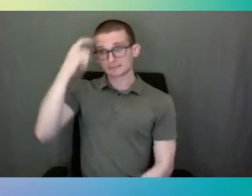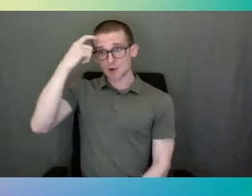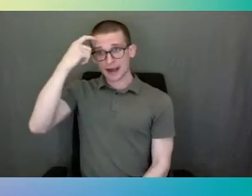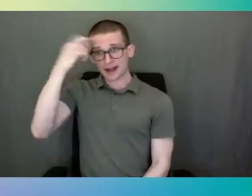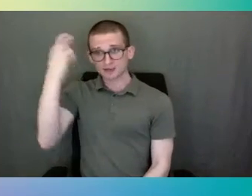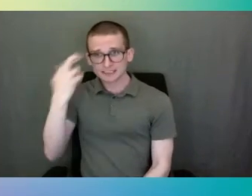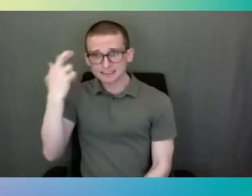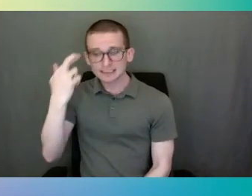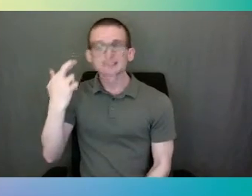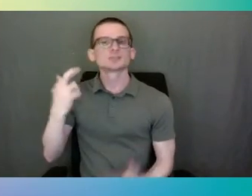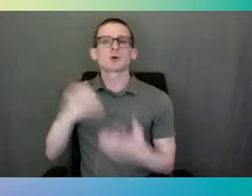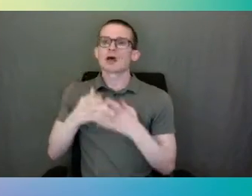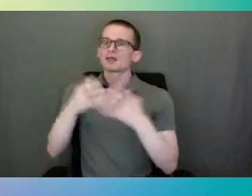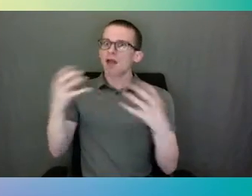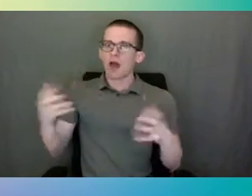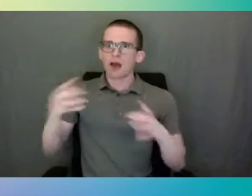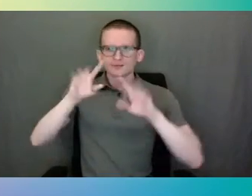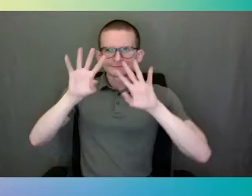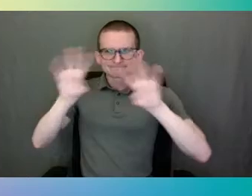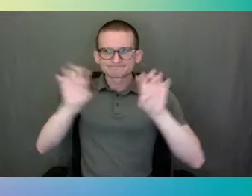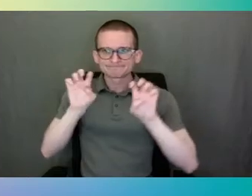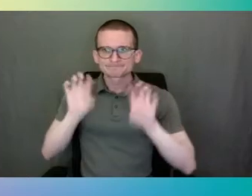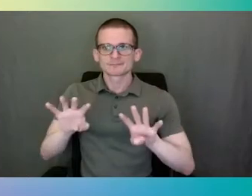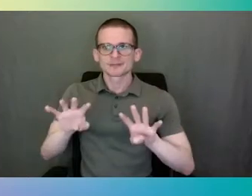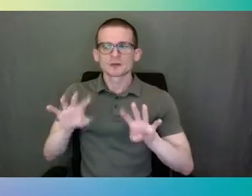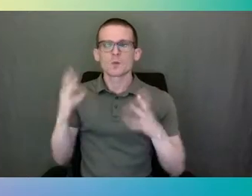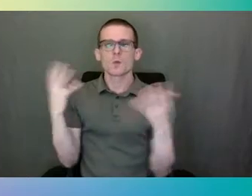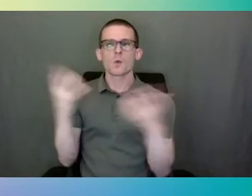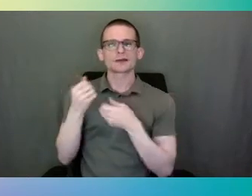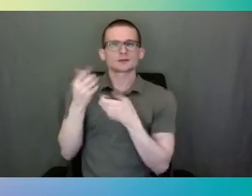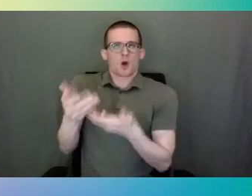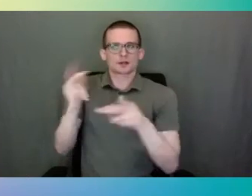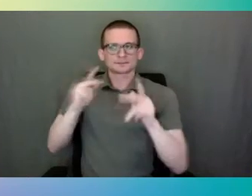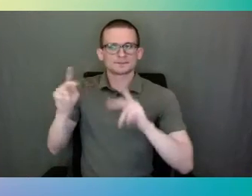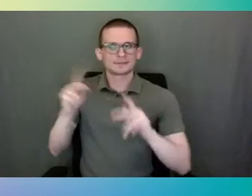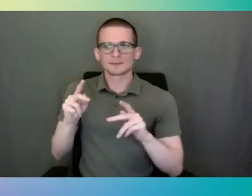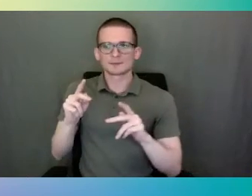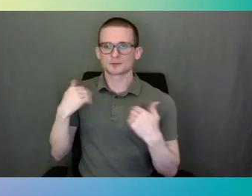progression of what is it that causes people to be same-sex attracted.